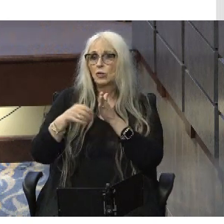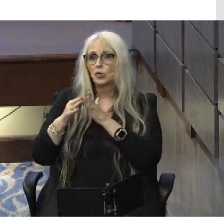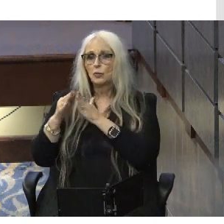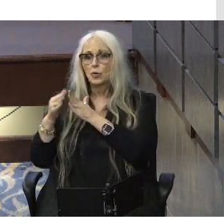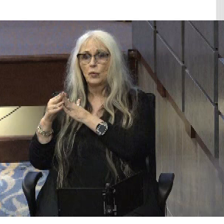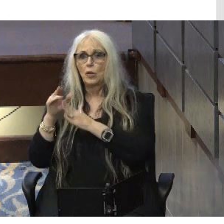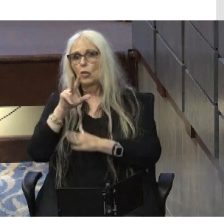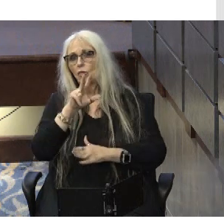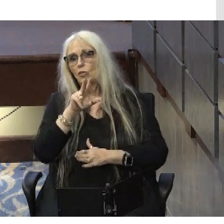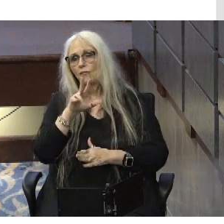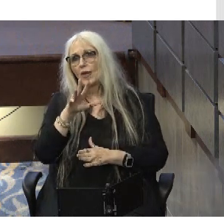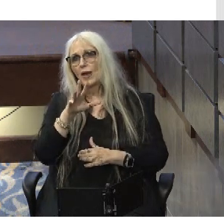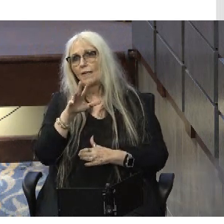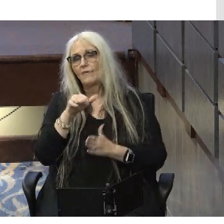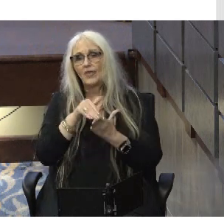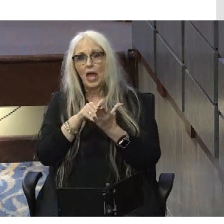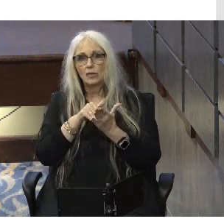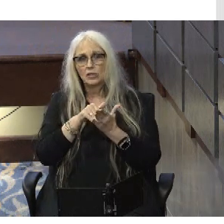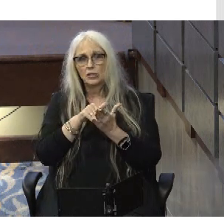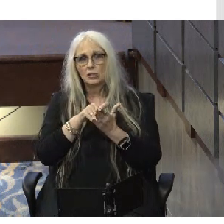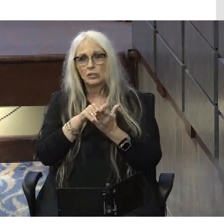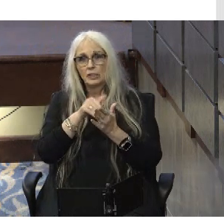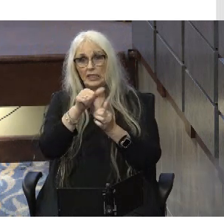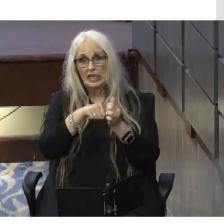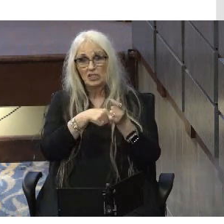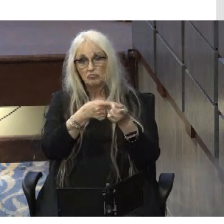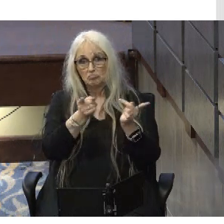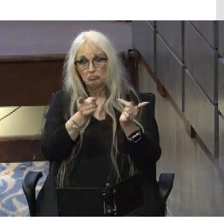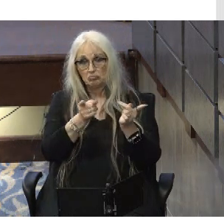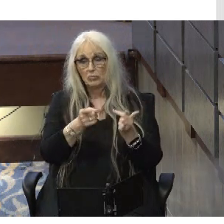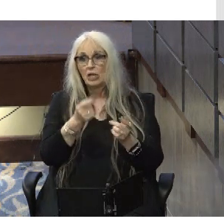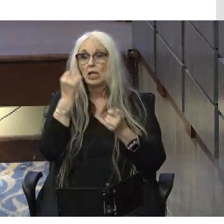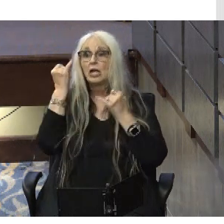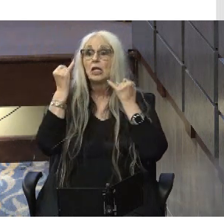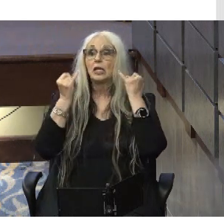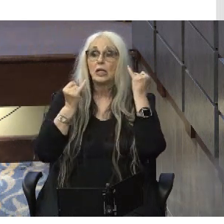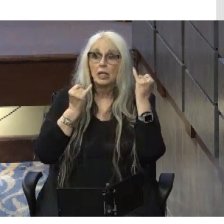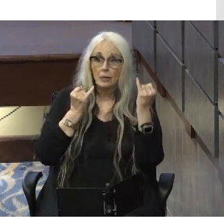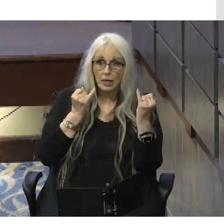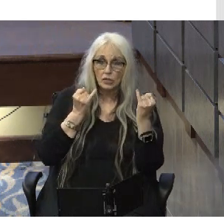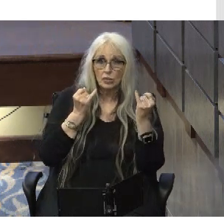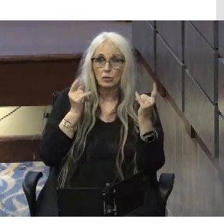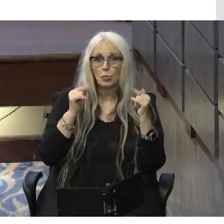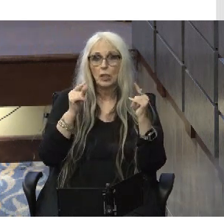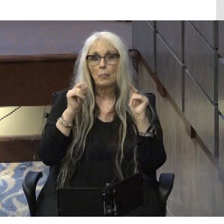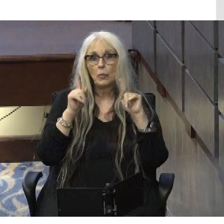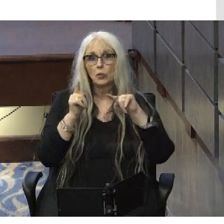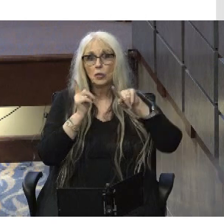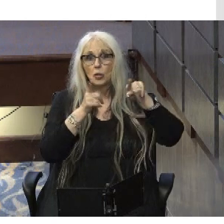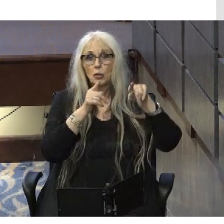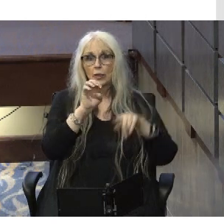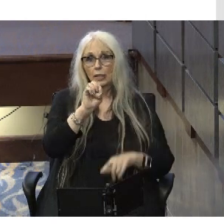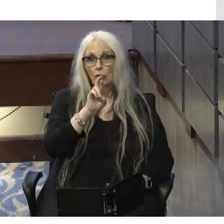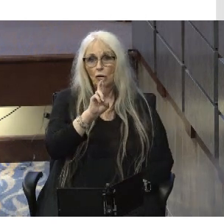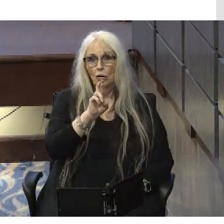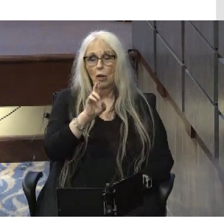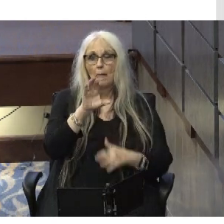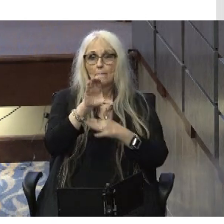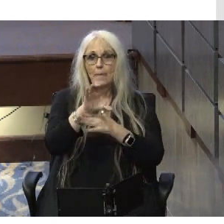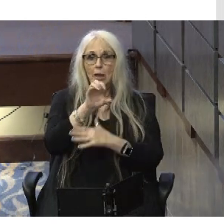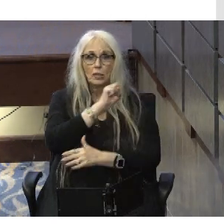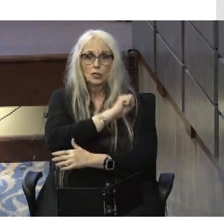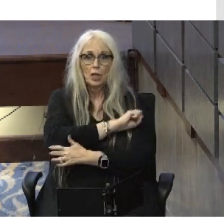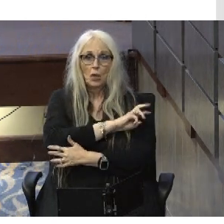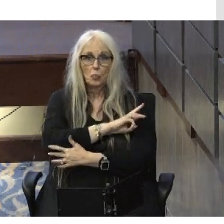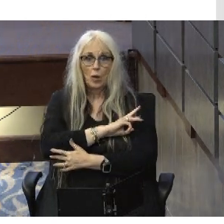over $35,000. And you can imagine with me, when an individual goes into the ER of Baylor Scott & White and